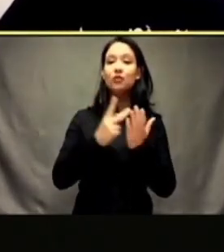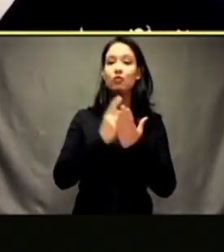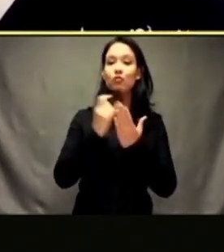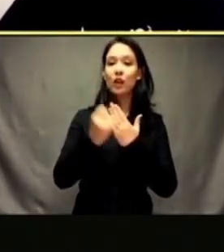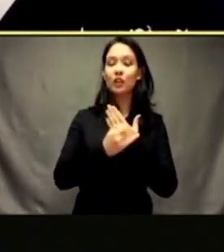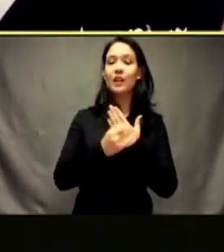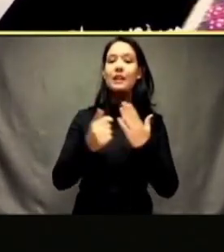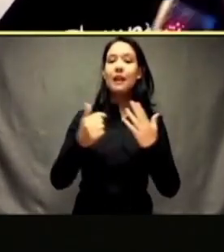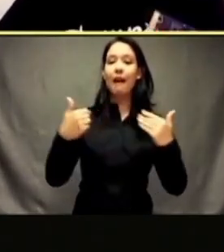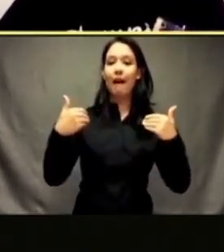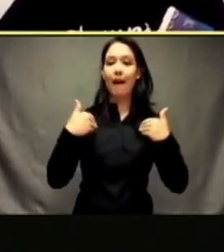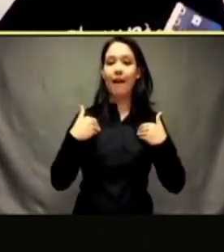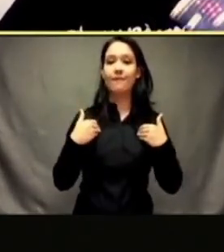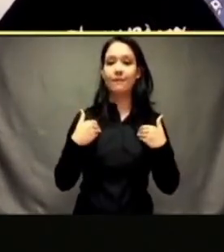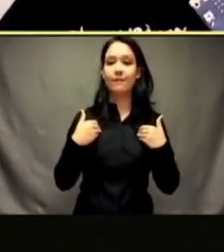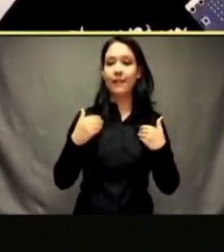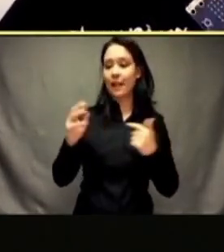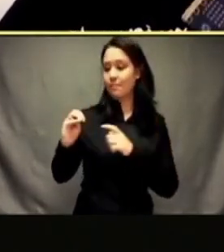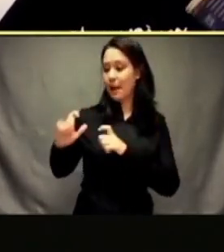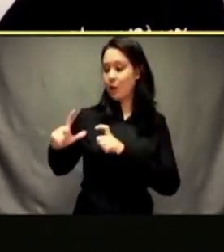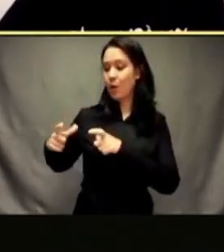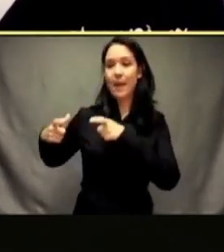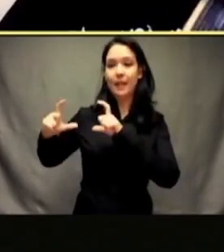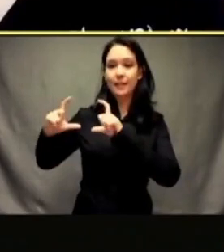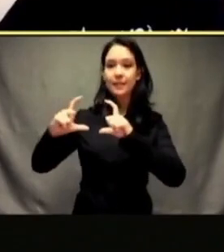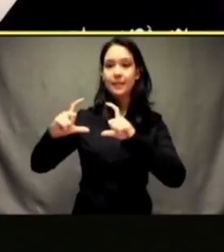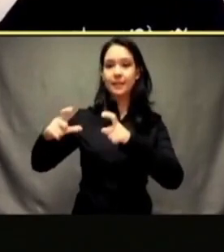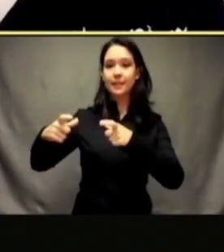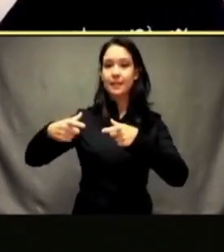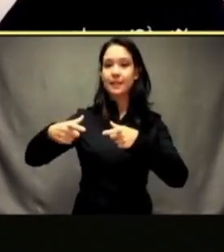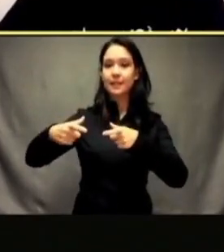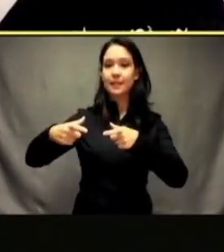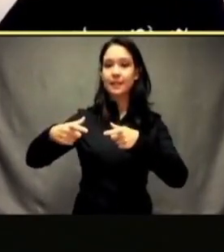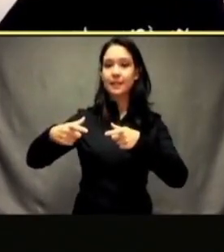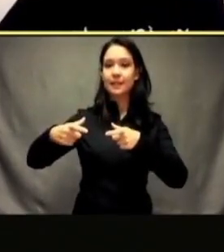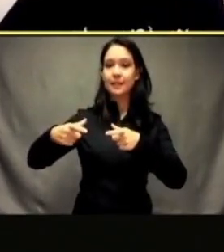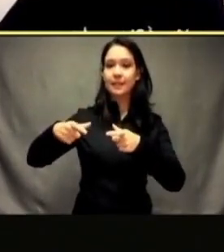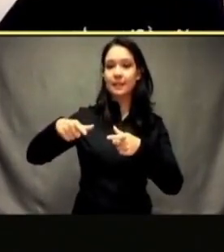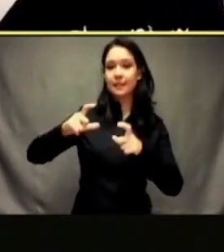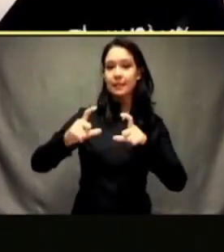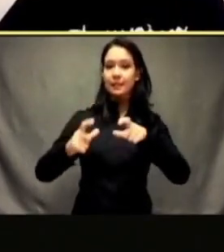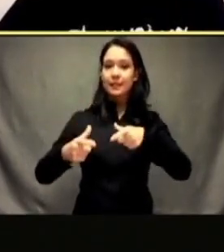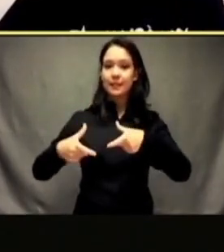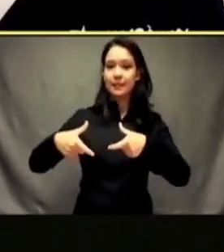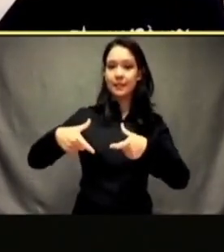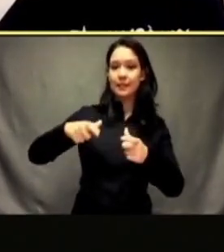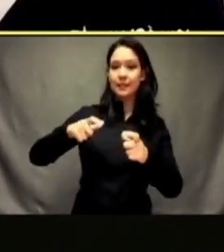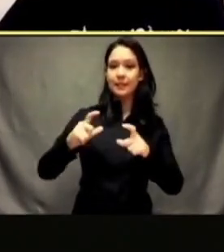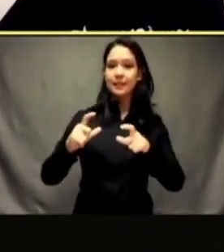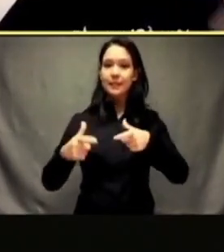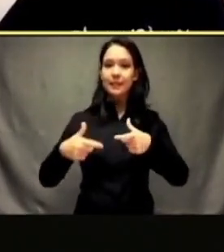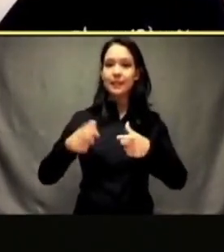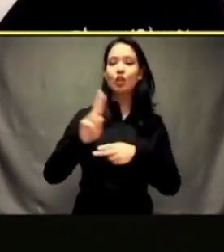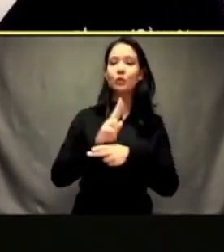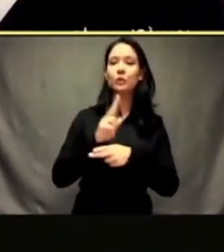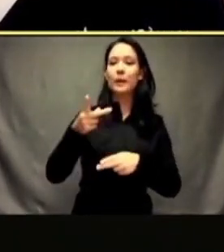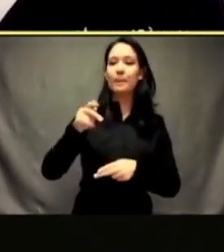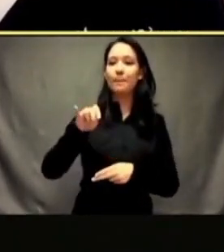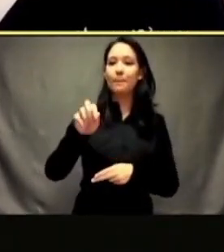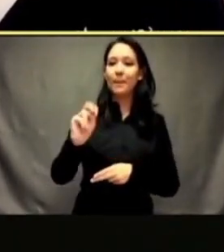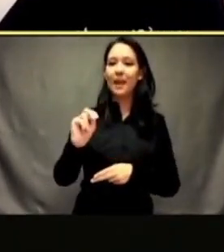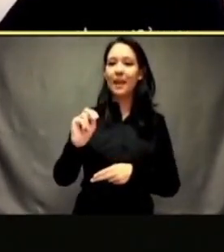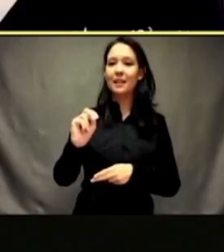that I have my microbit showing, and basically if I tilt it around, I'm using the pen function so I can